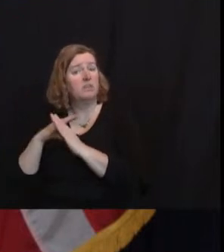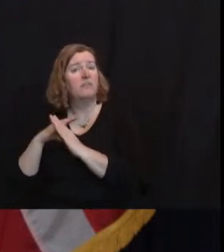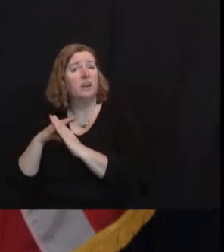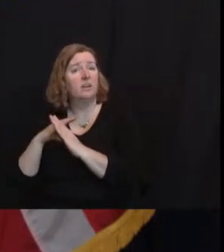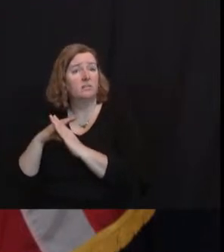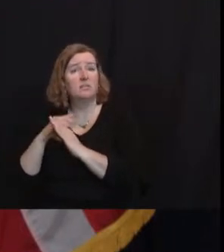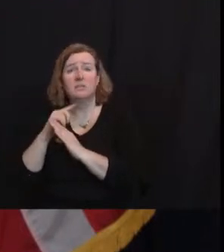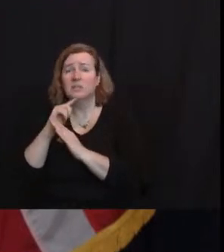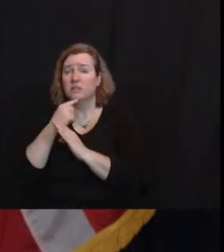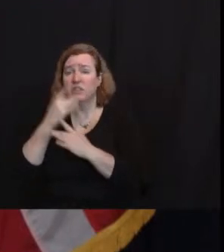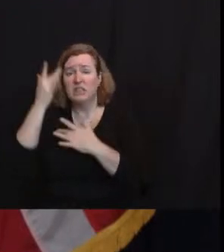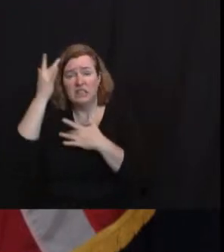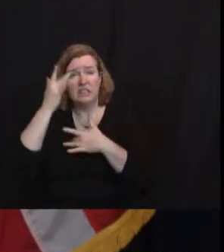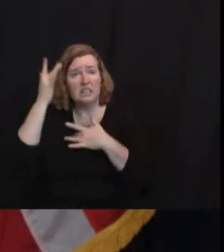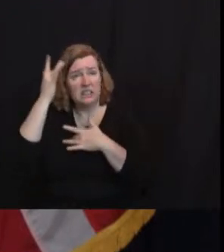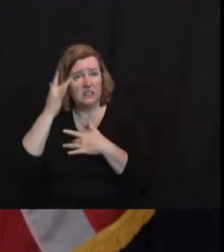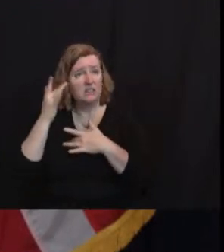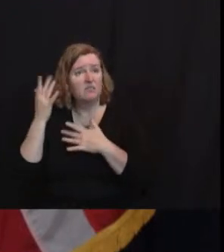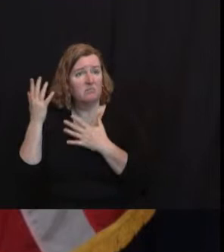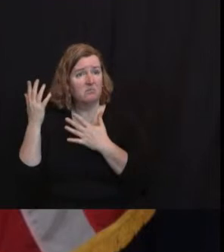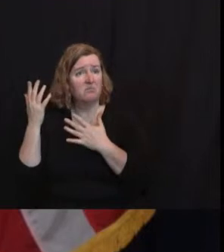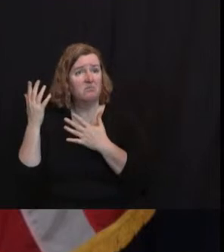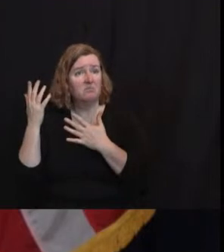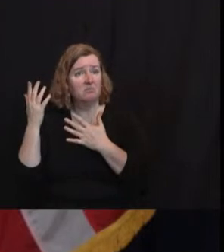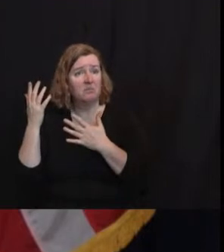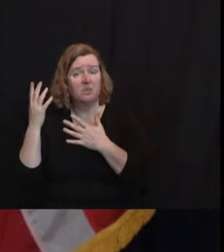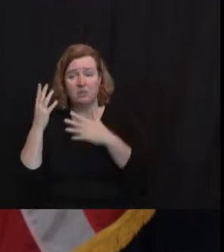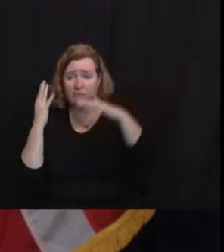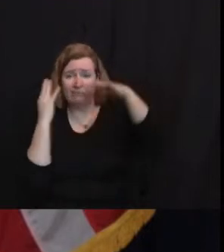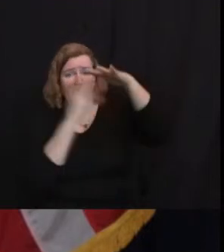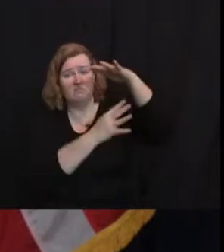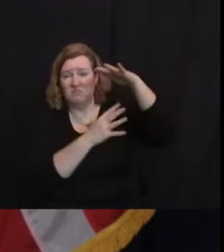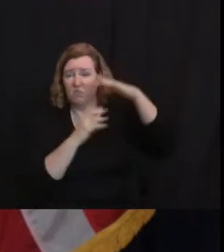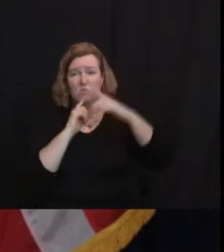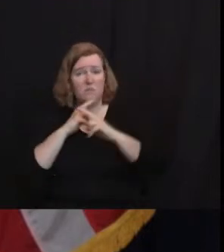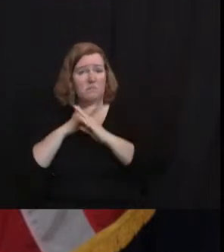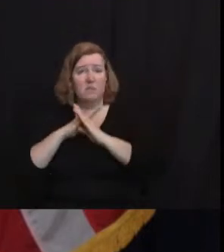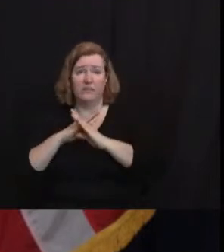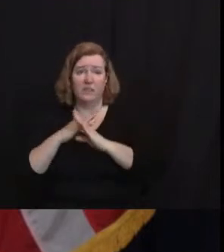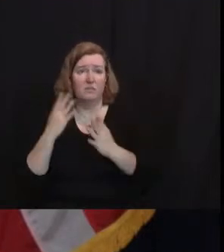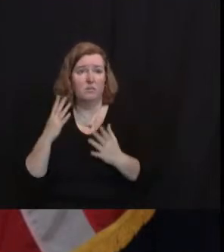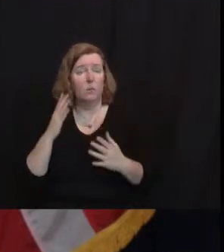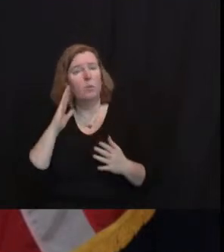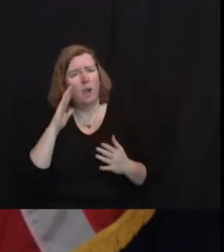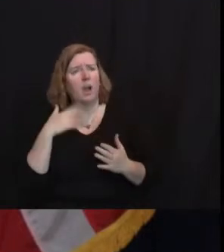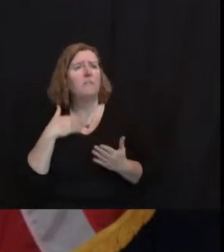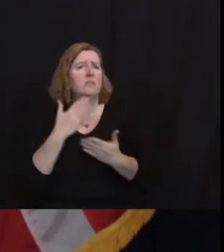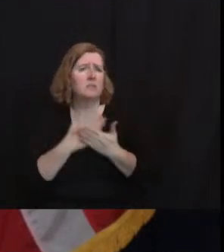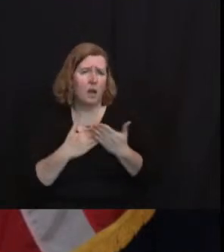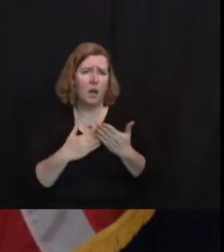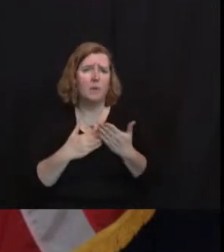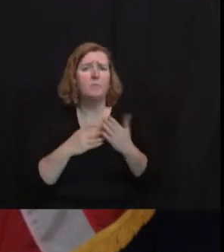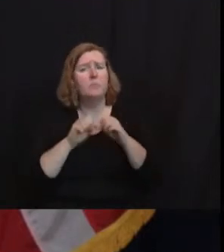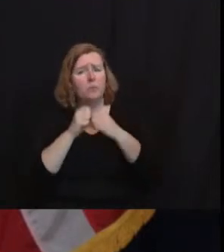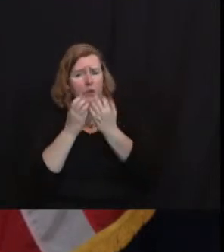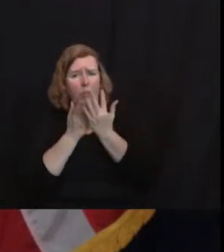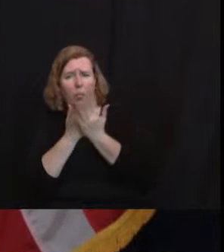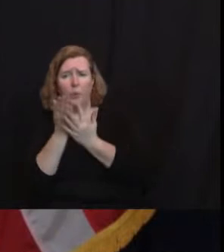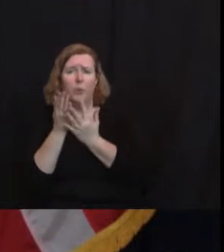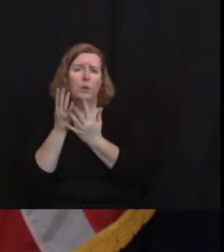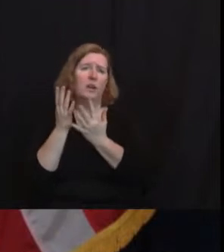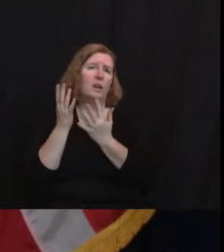and deaths. So when there will be cases of breakthrough disease, if not in New Jersey, throughout the country and